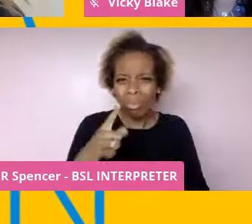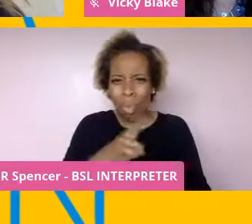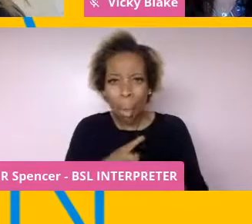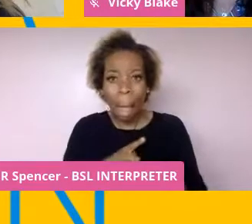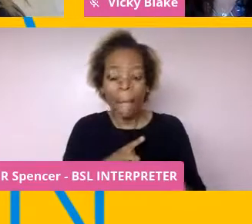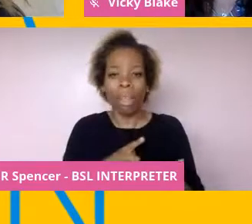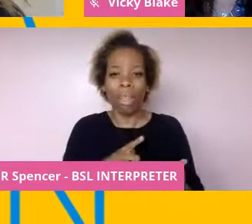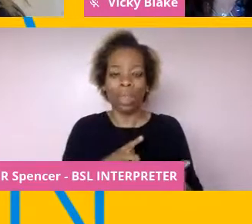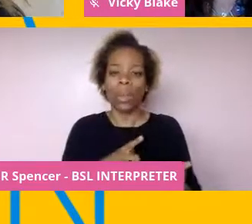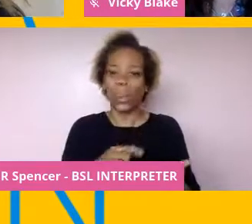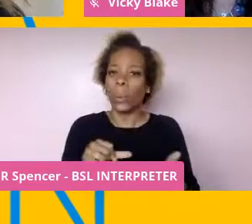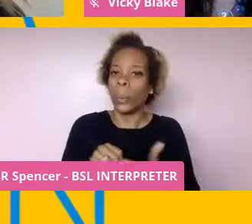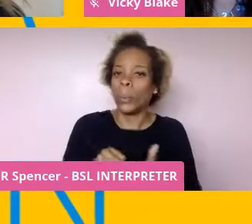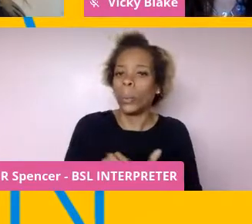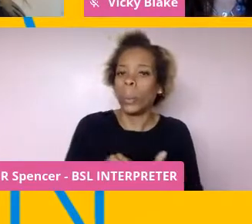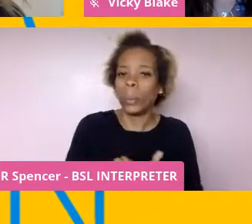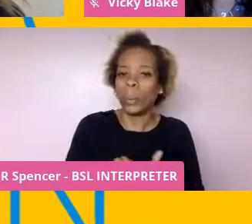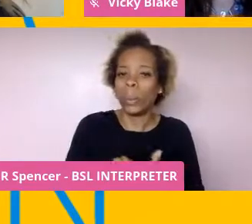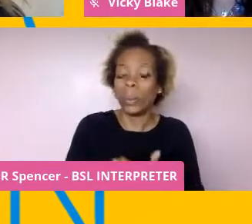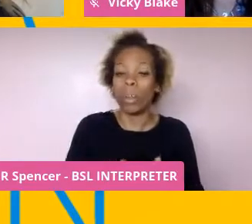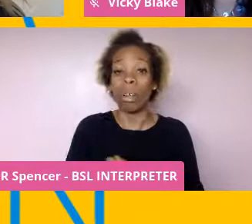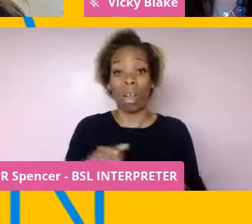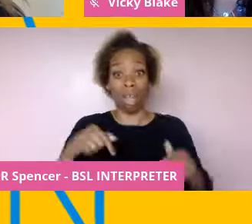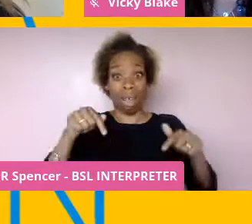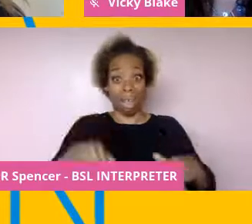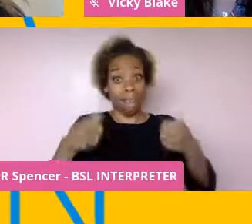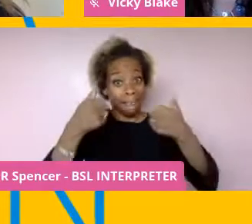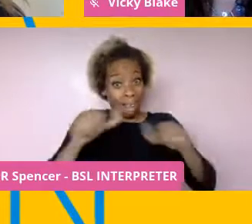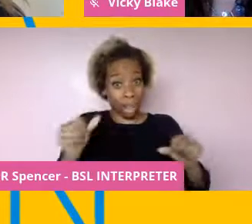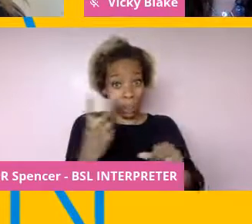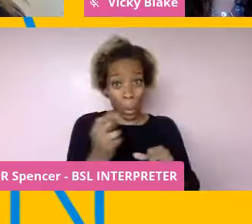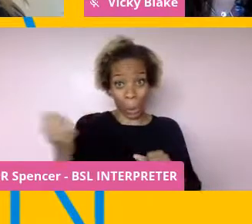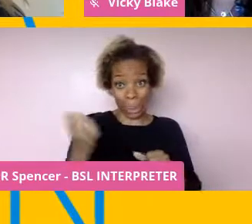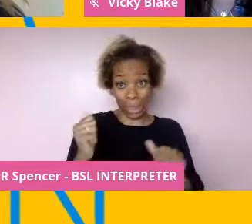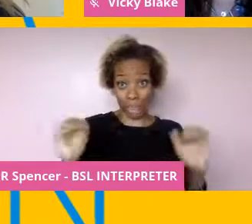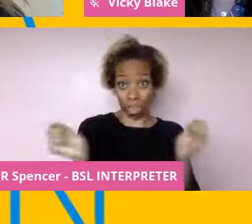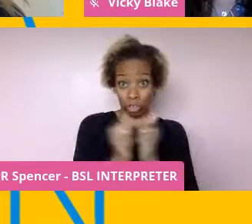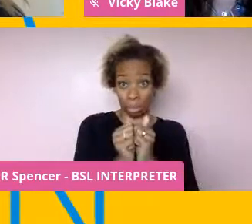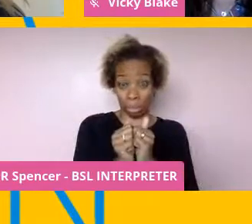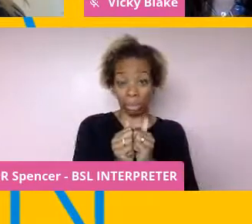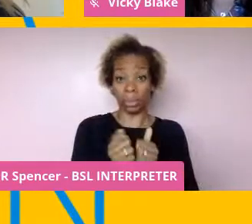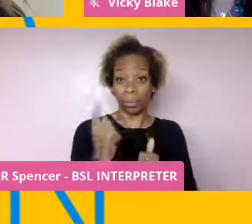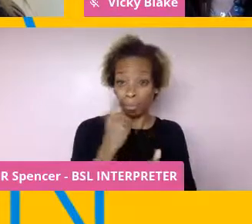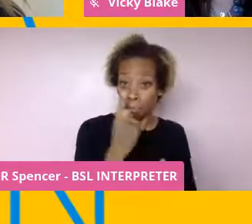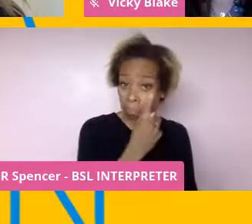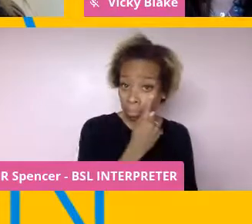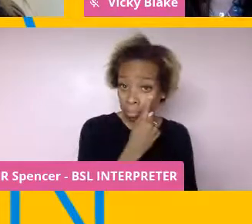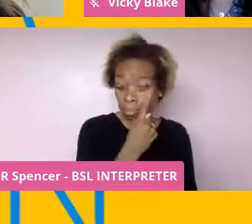the agreement gives those who are on permanent contract, that's to say on